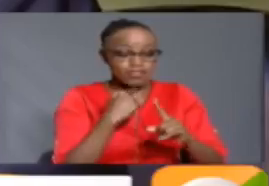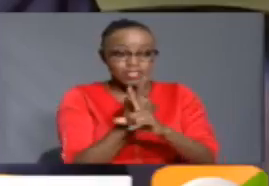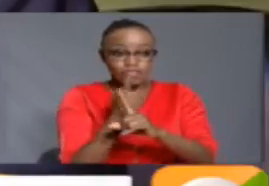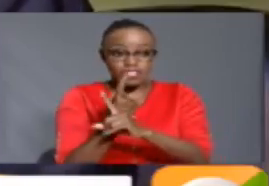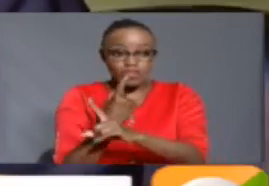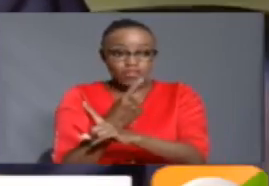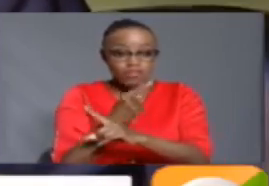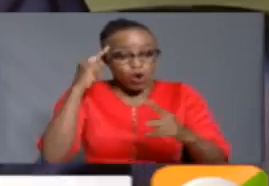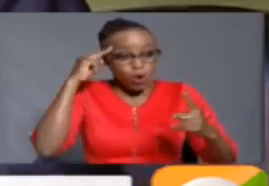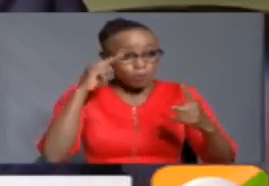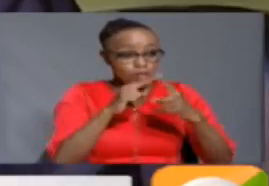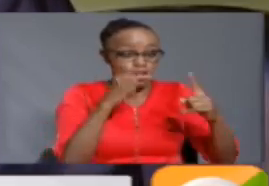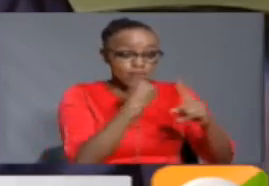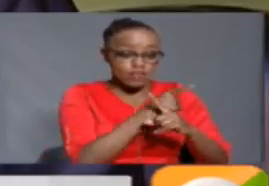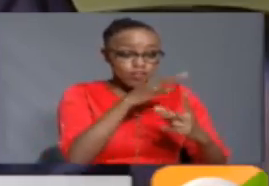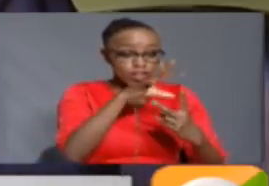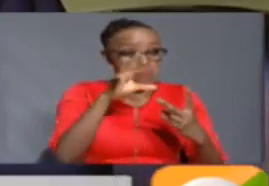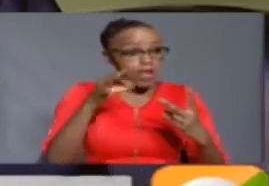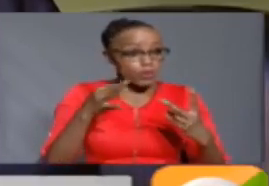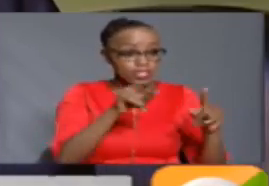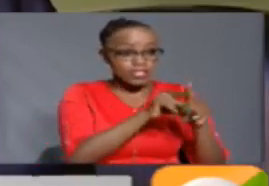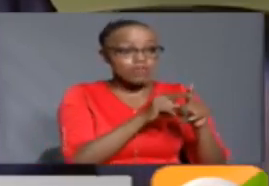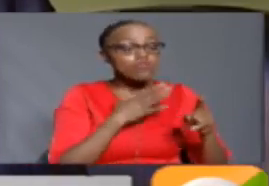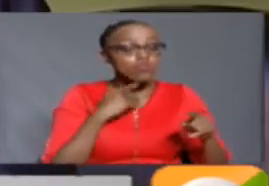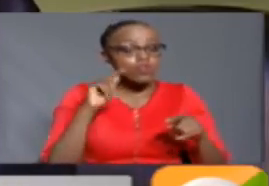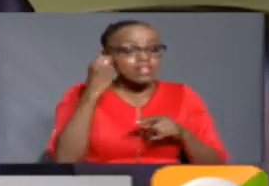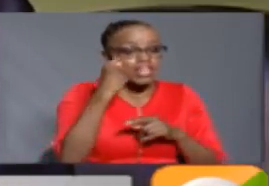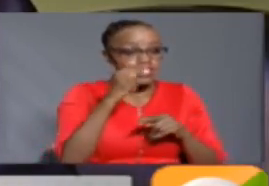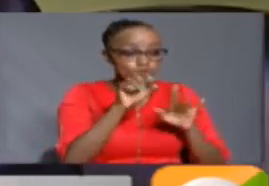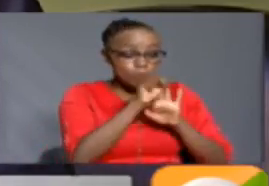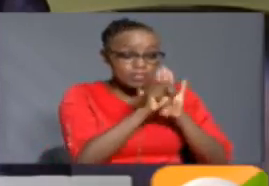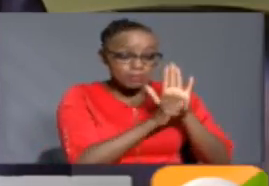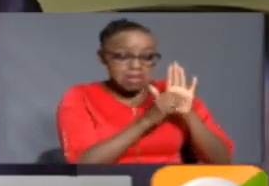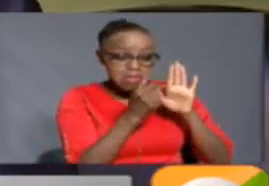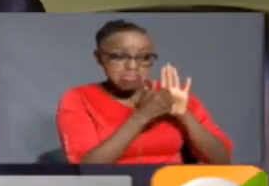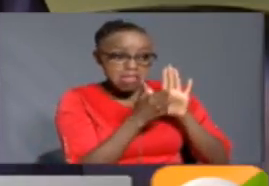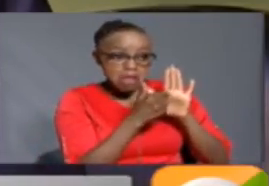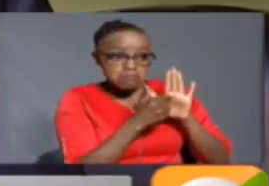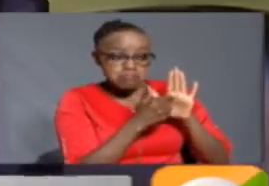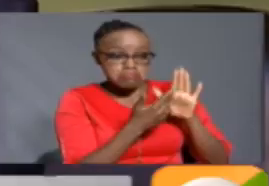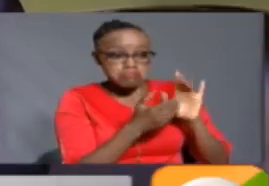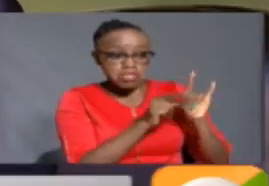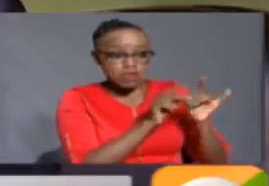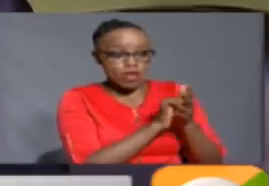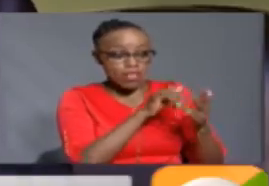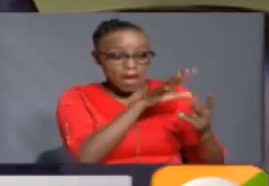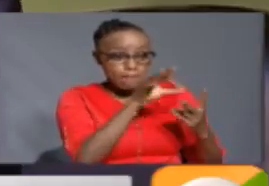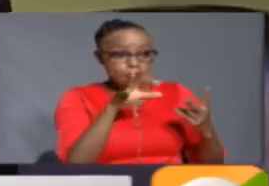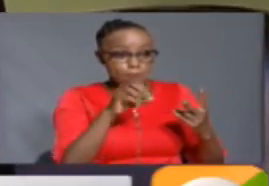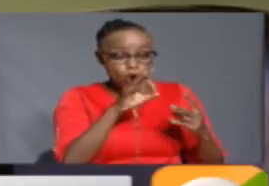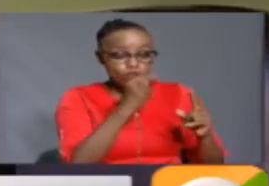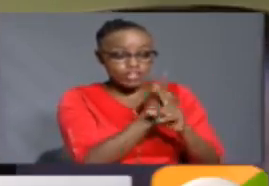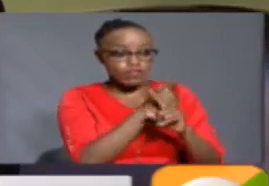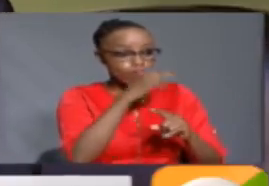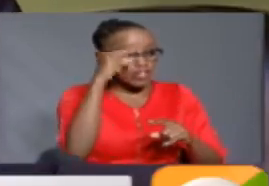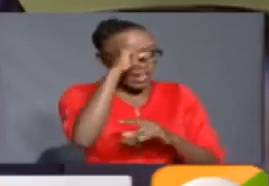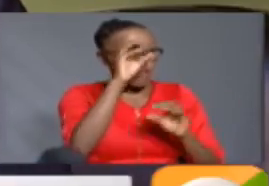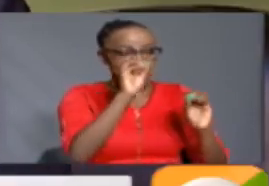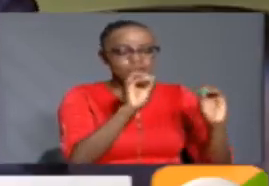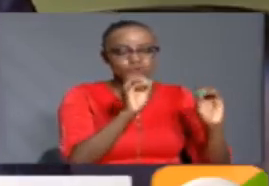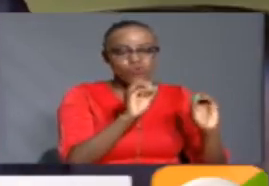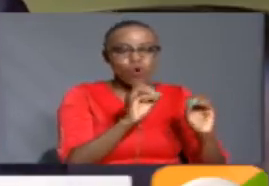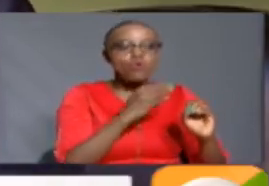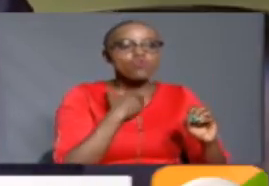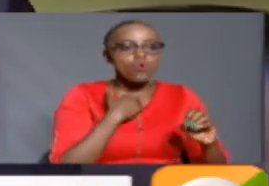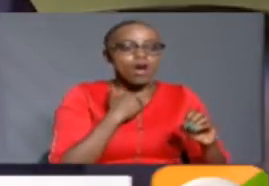objectives and different priorities. And we do not want Kenya to be subjected to the whims and the priorities of different governors in this country.